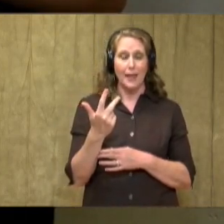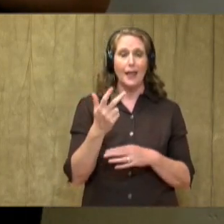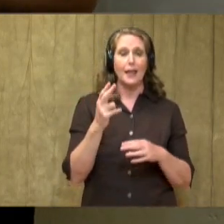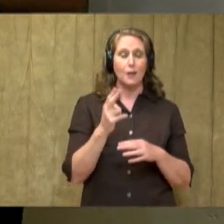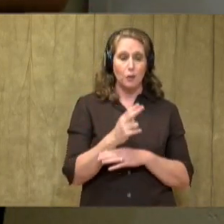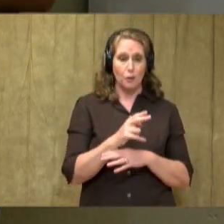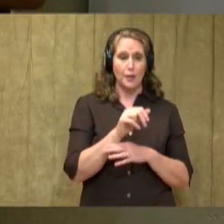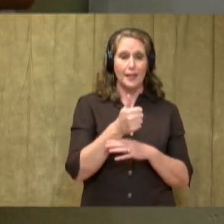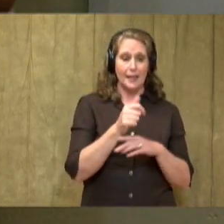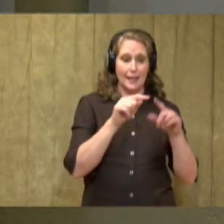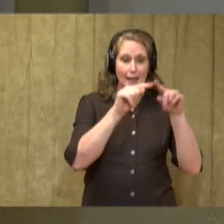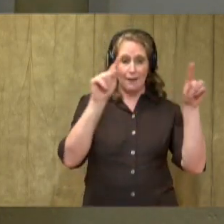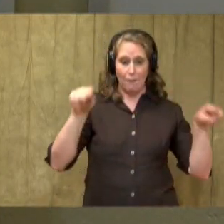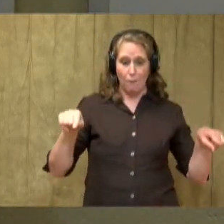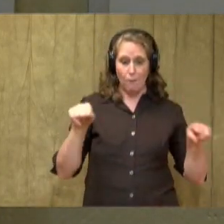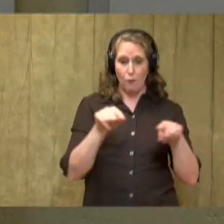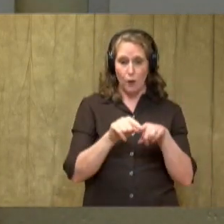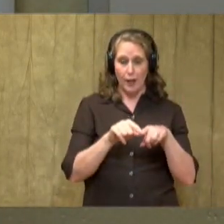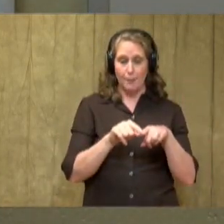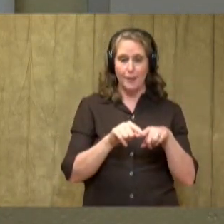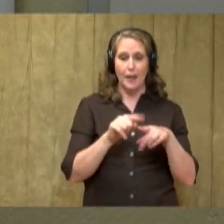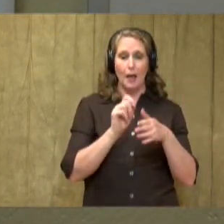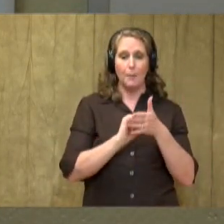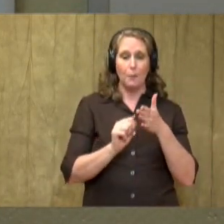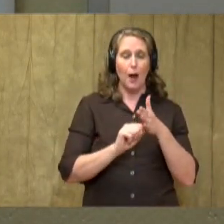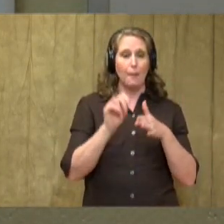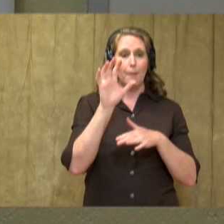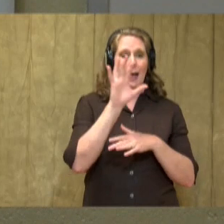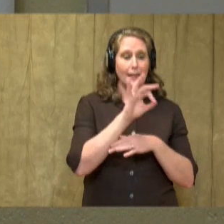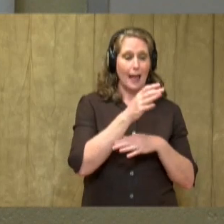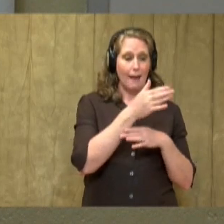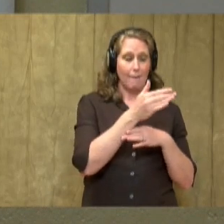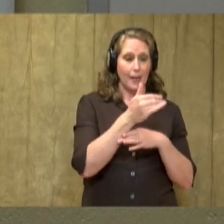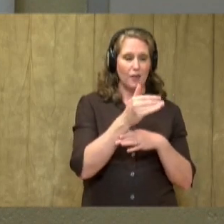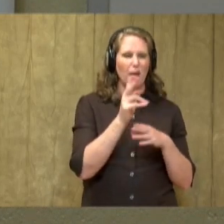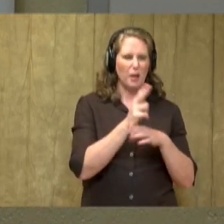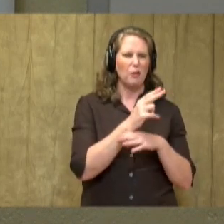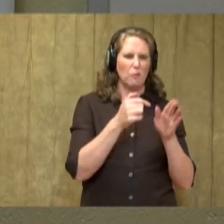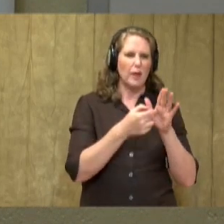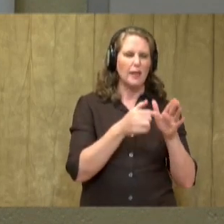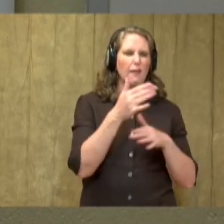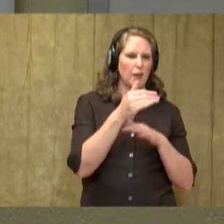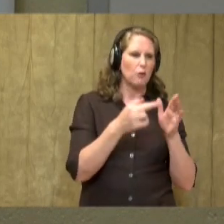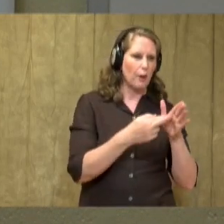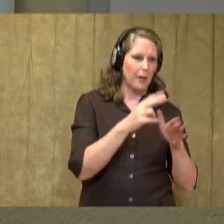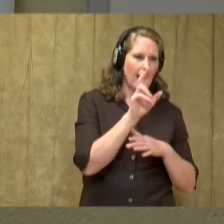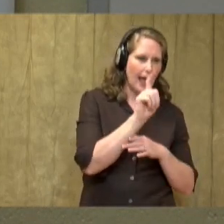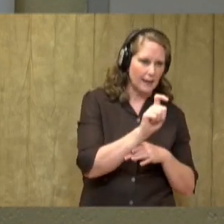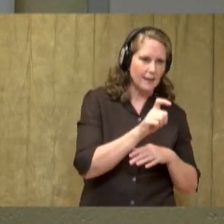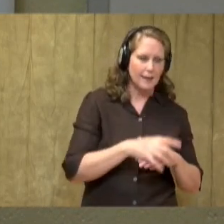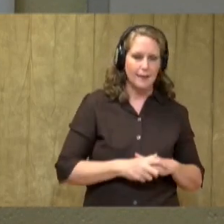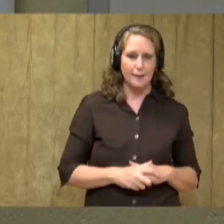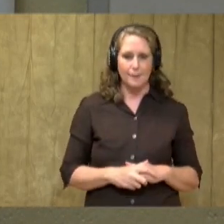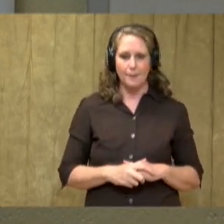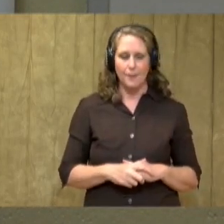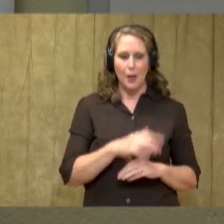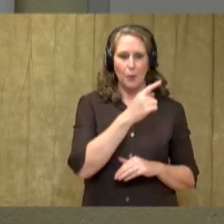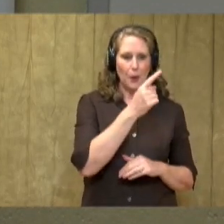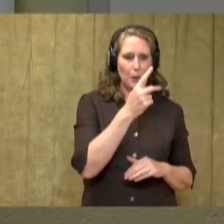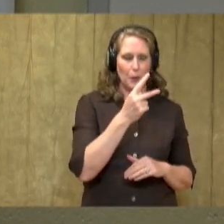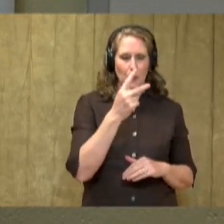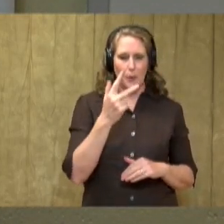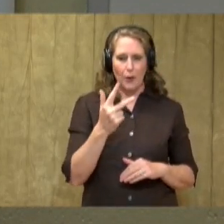Using the tens frames, I'm going to put in my 9 fish using X's. 1, 2,